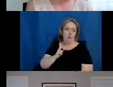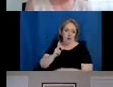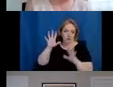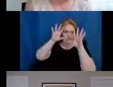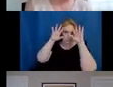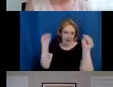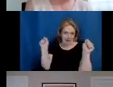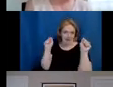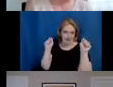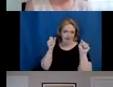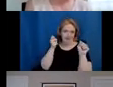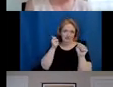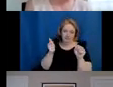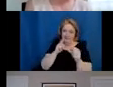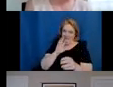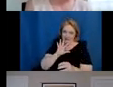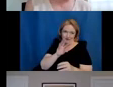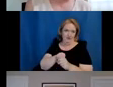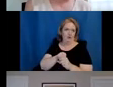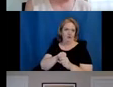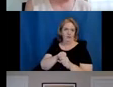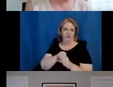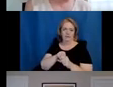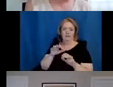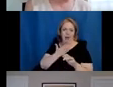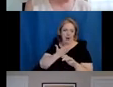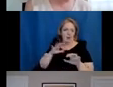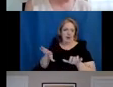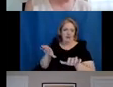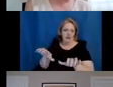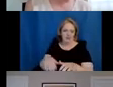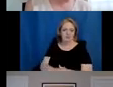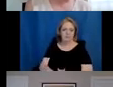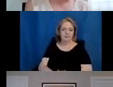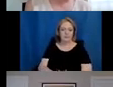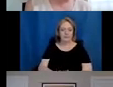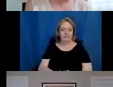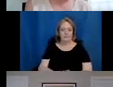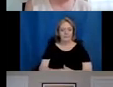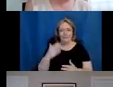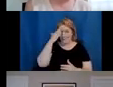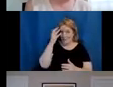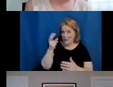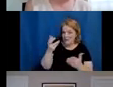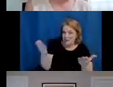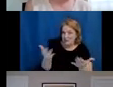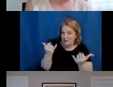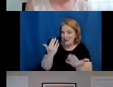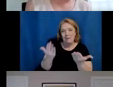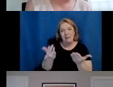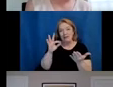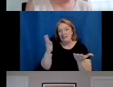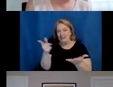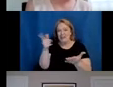is very closely involved with the foundation's activities. I don't know if she's on today, but maybe she'll write in the chat if she's